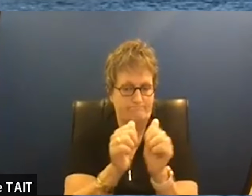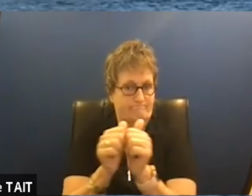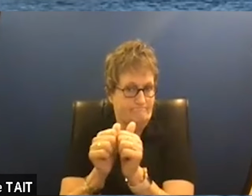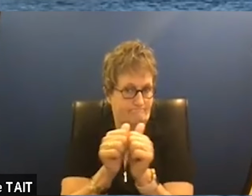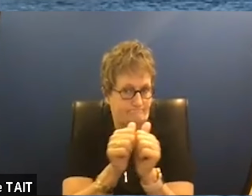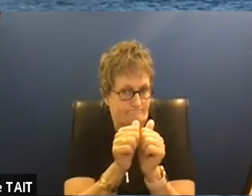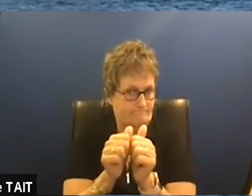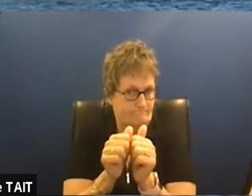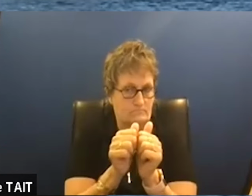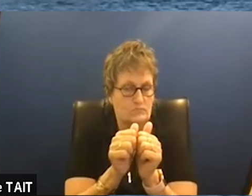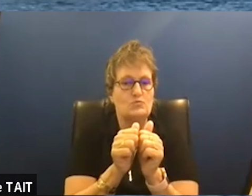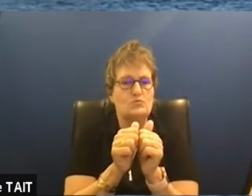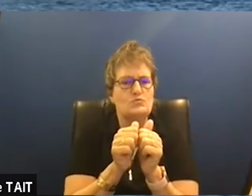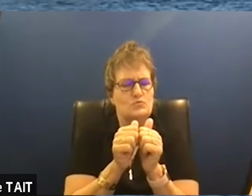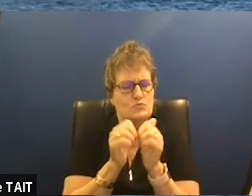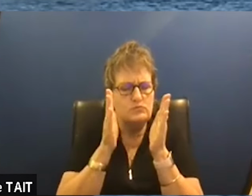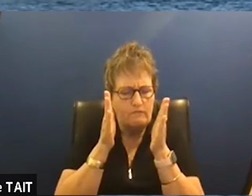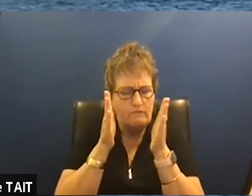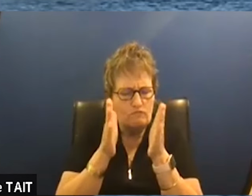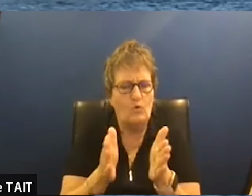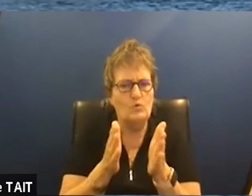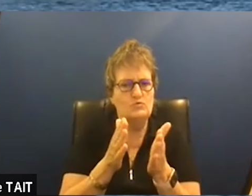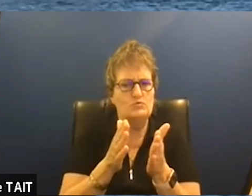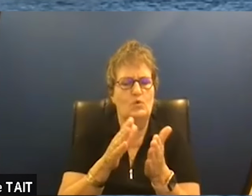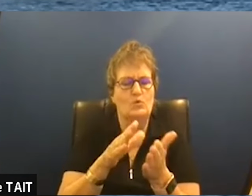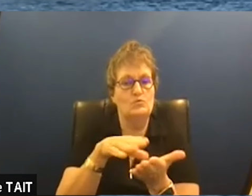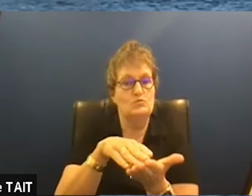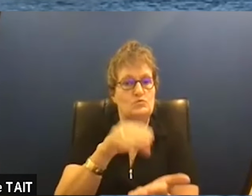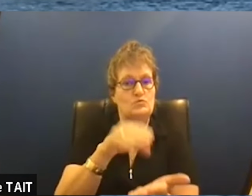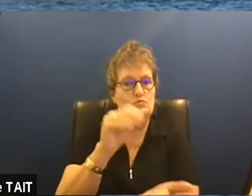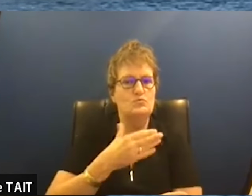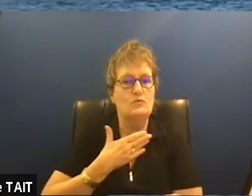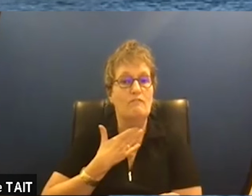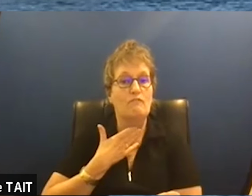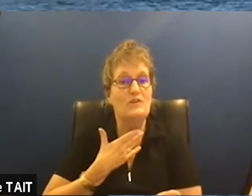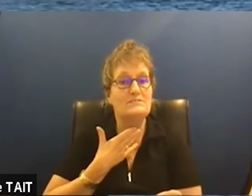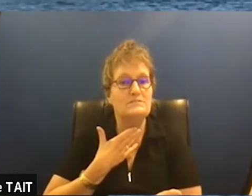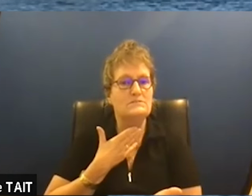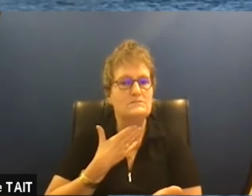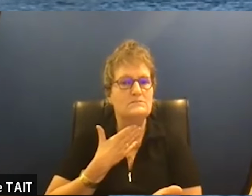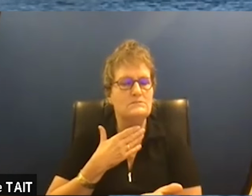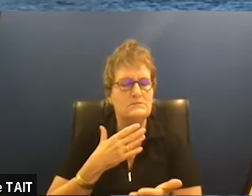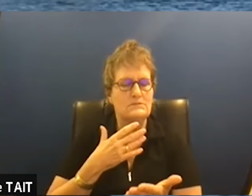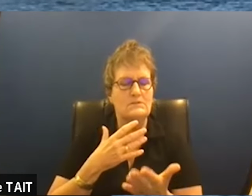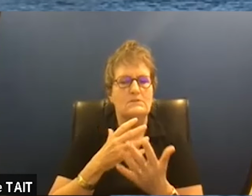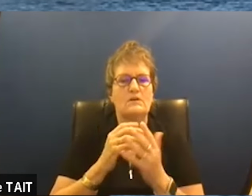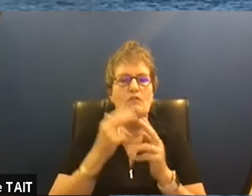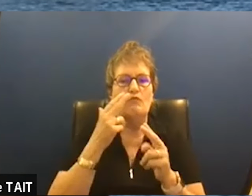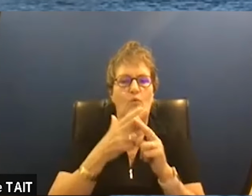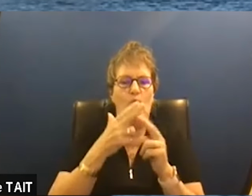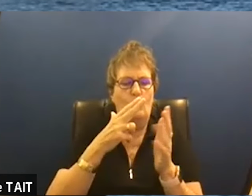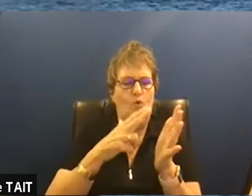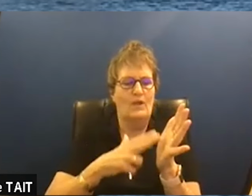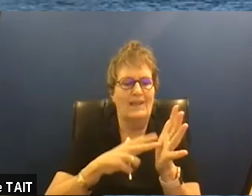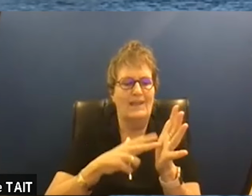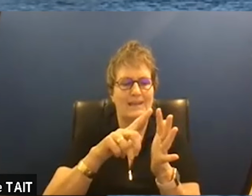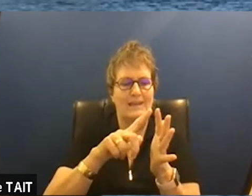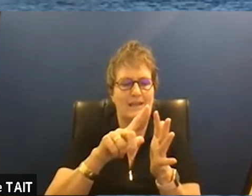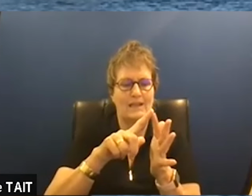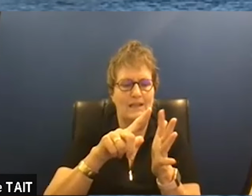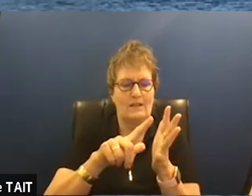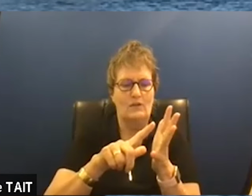to improve our courses and the university experience for neurodivergent students. While I will